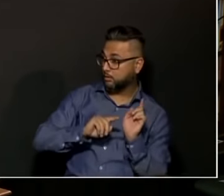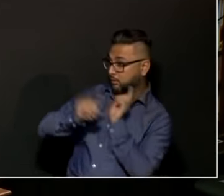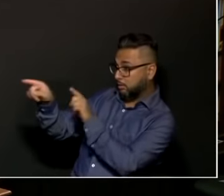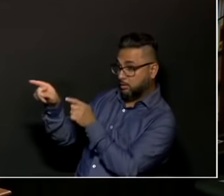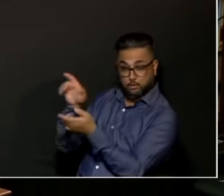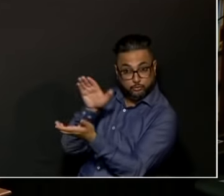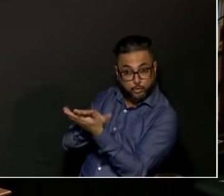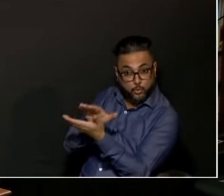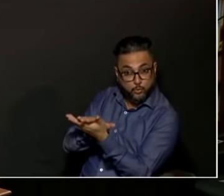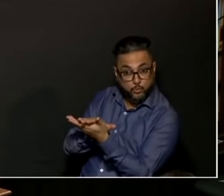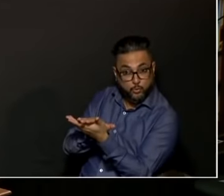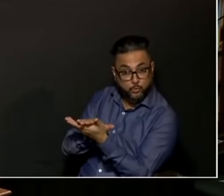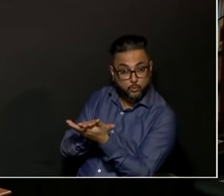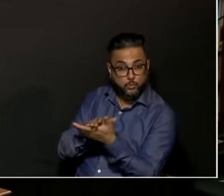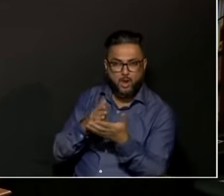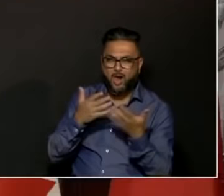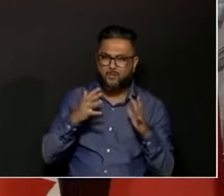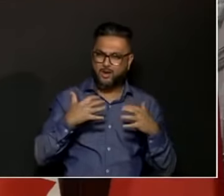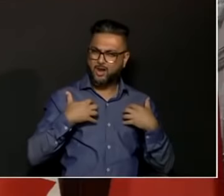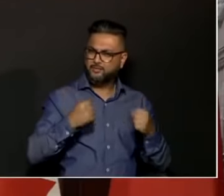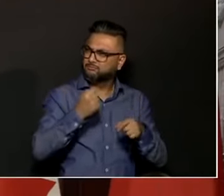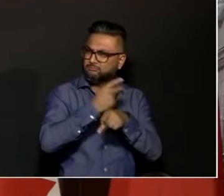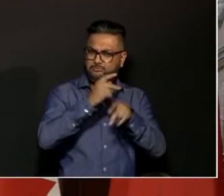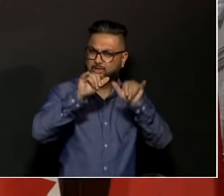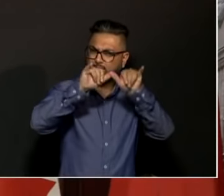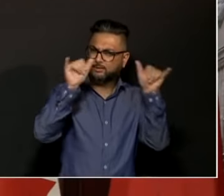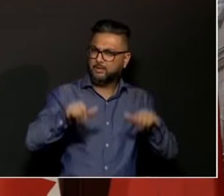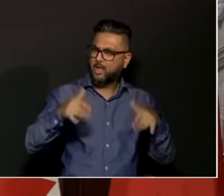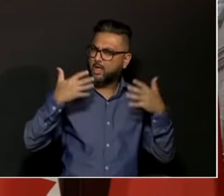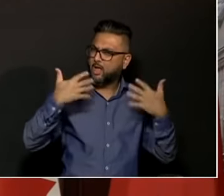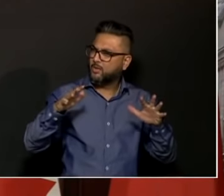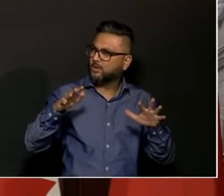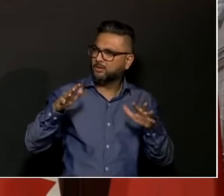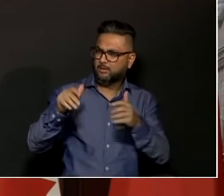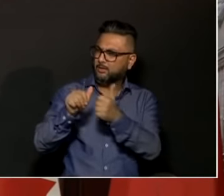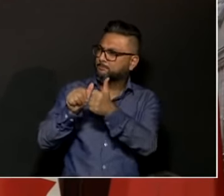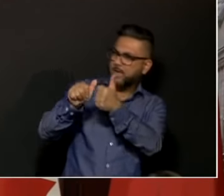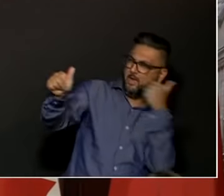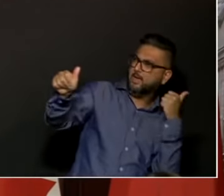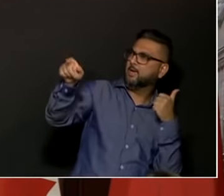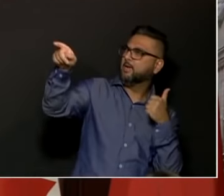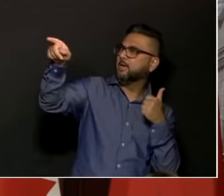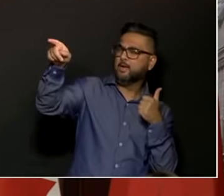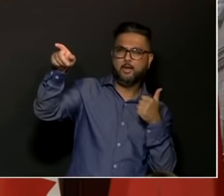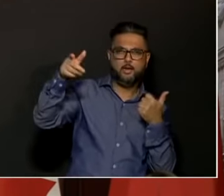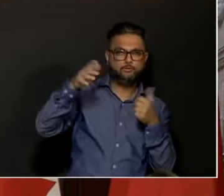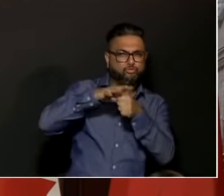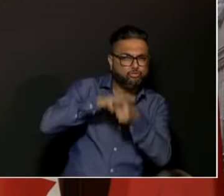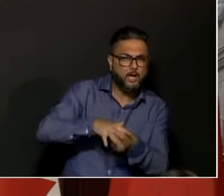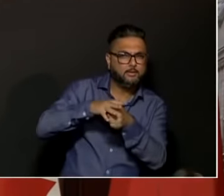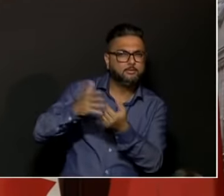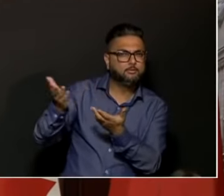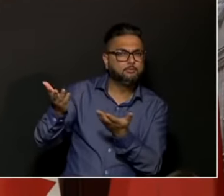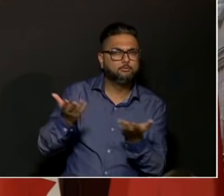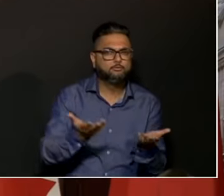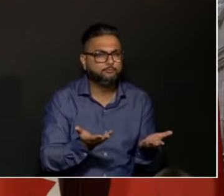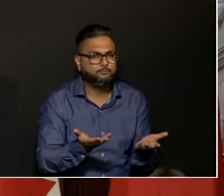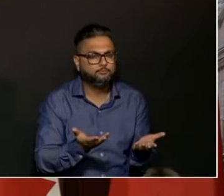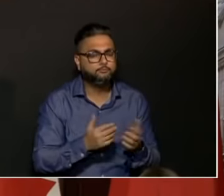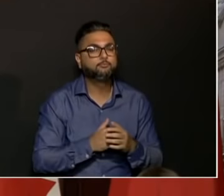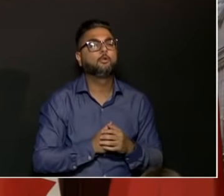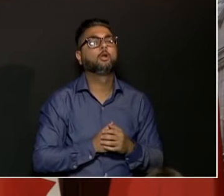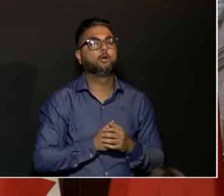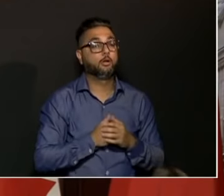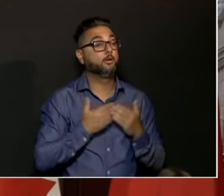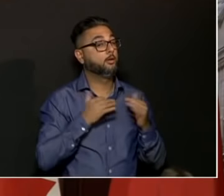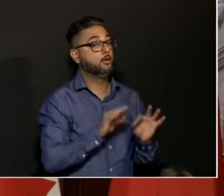healthcare system? Well, I think first of all, it's important for all parents to use the screening tool that's